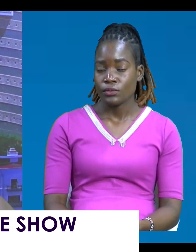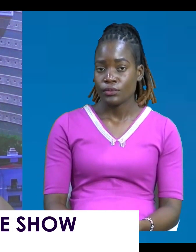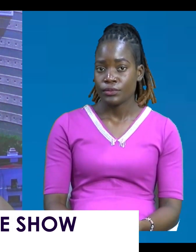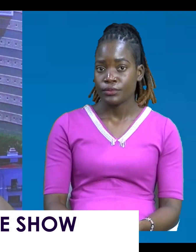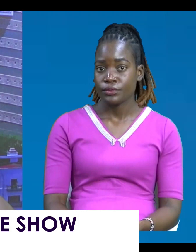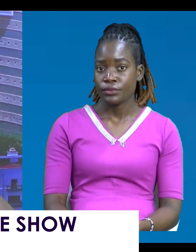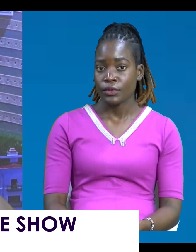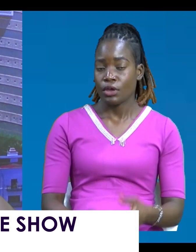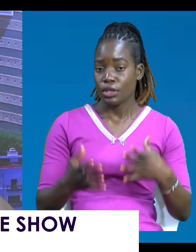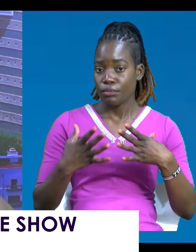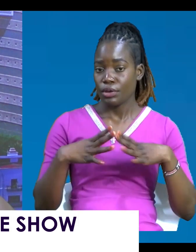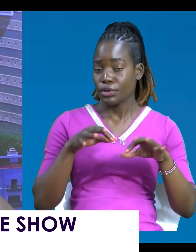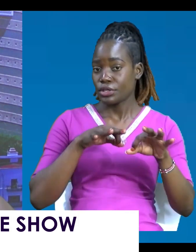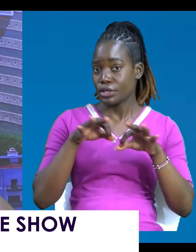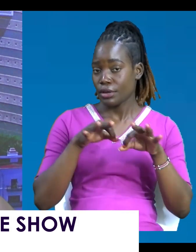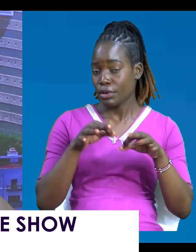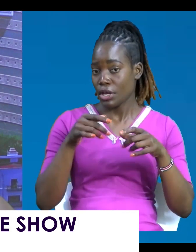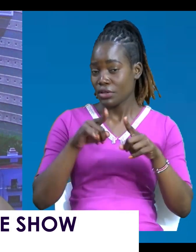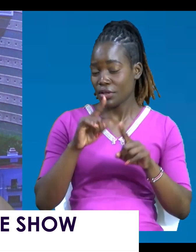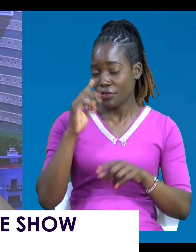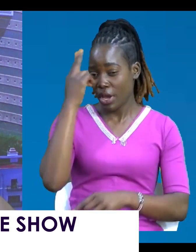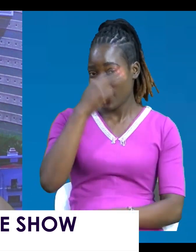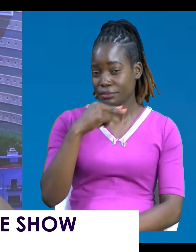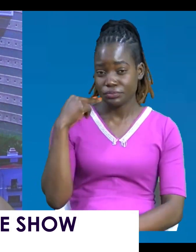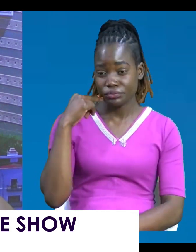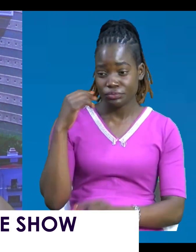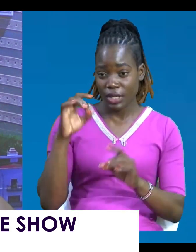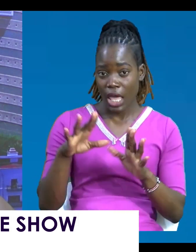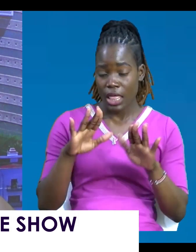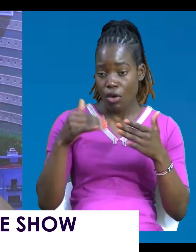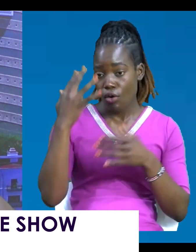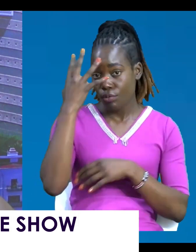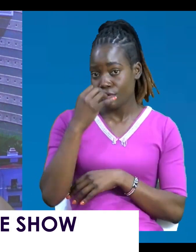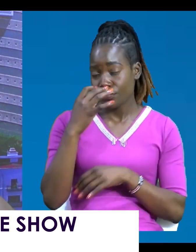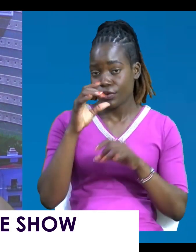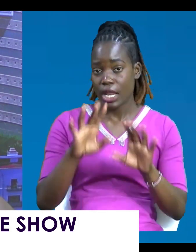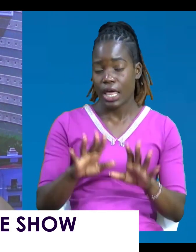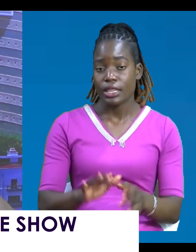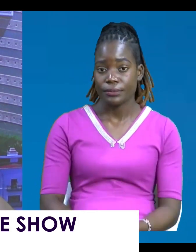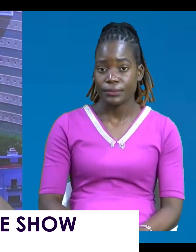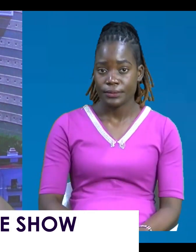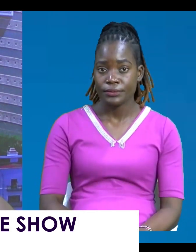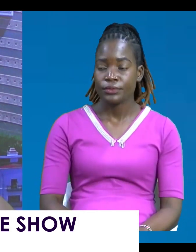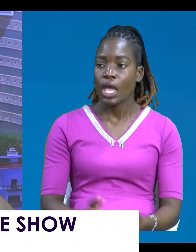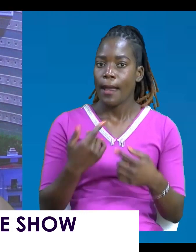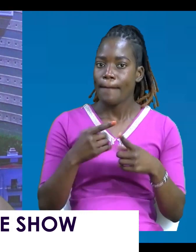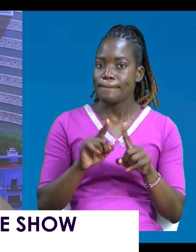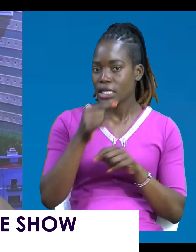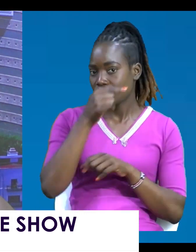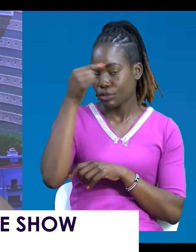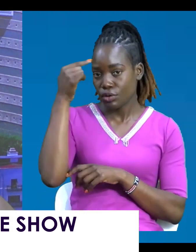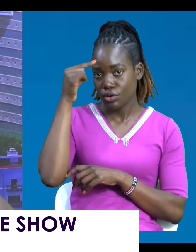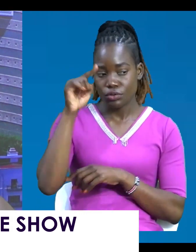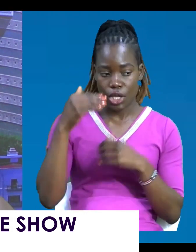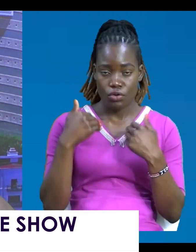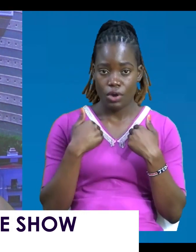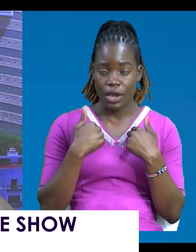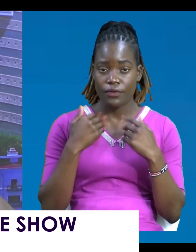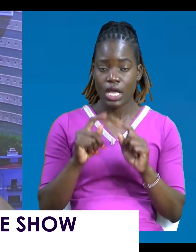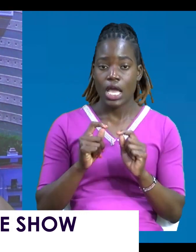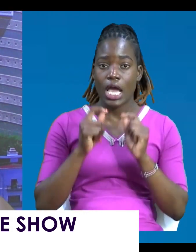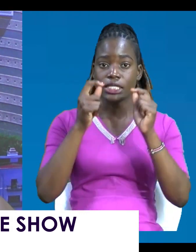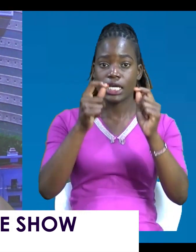according to people's description, you may not be handsome or beautiful. But just because you contain a